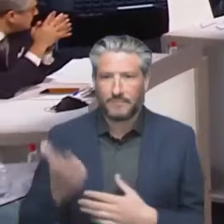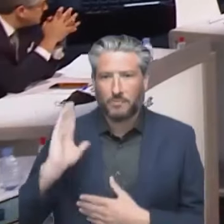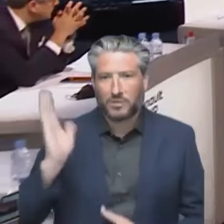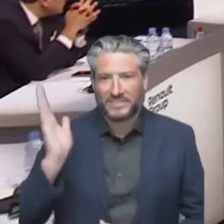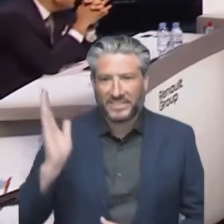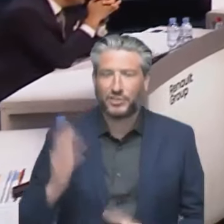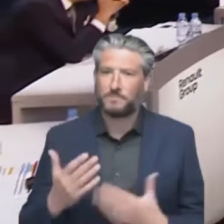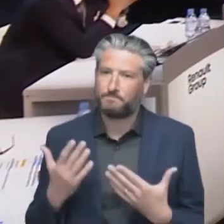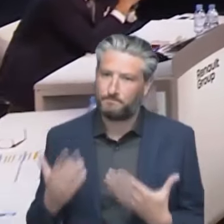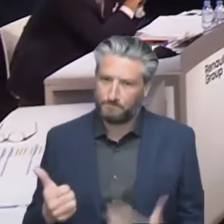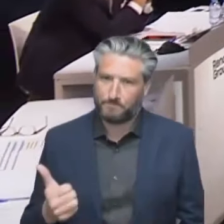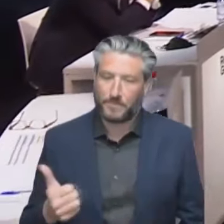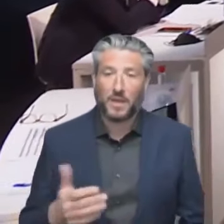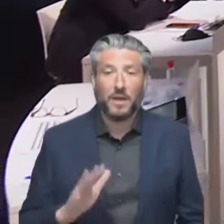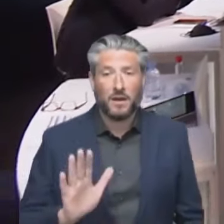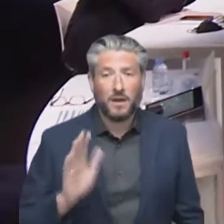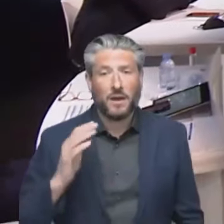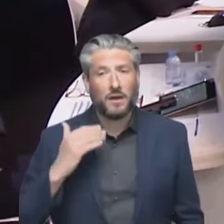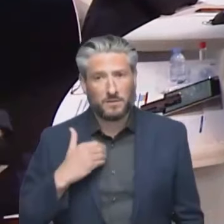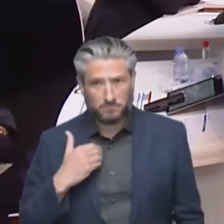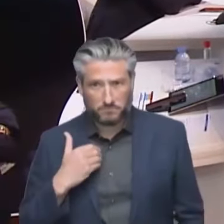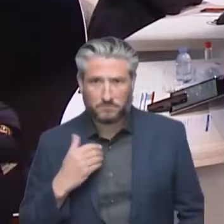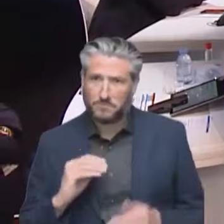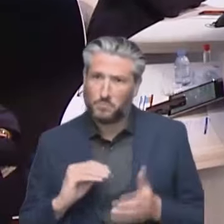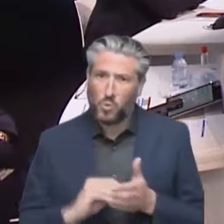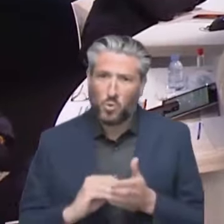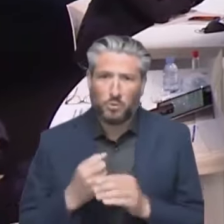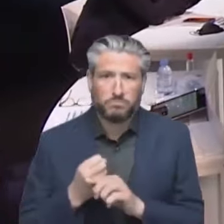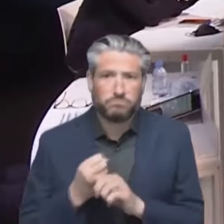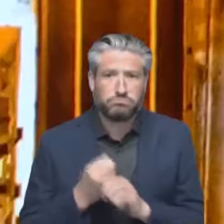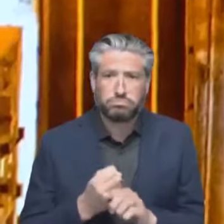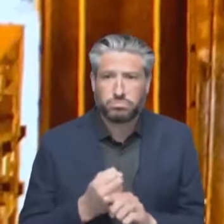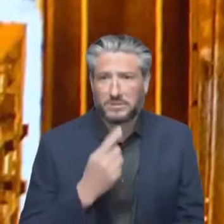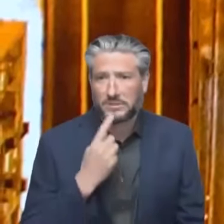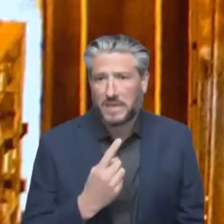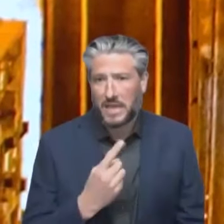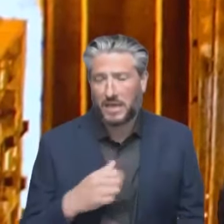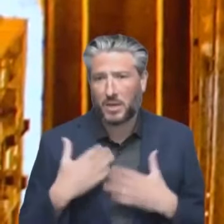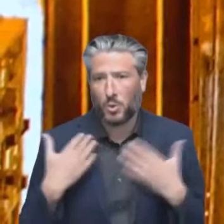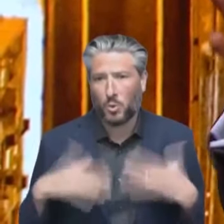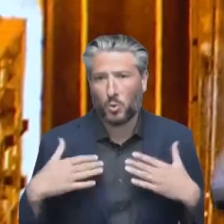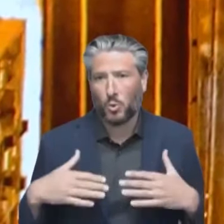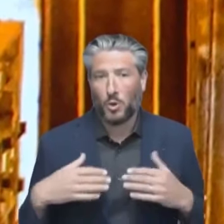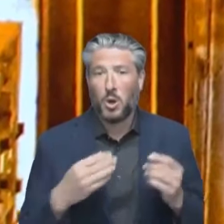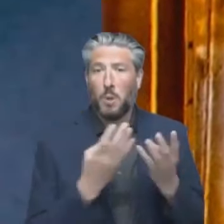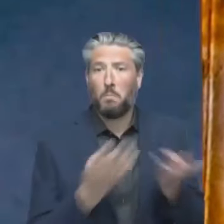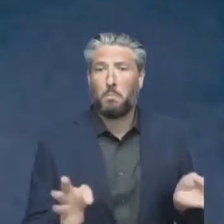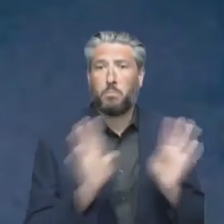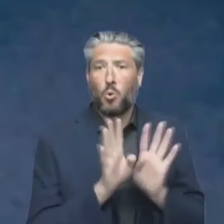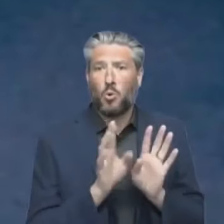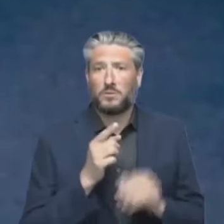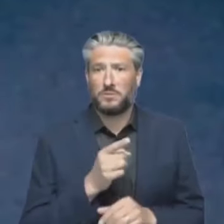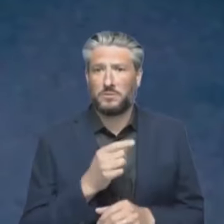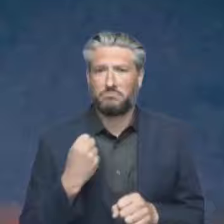again emphasize the considerable amount of work carried out once again this year by the Board of Directors. Over the past 2 years, the Board